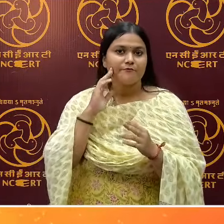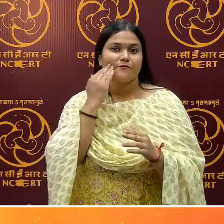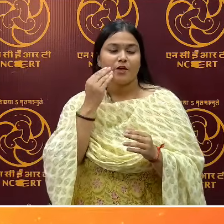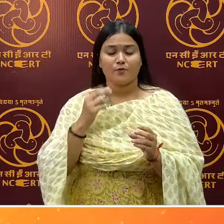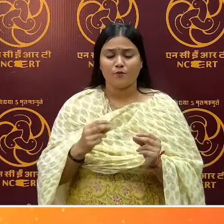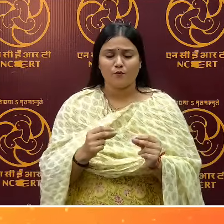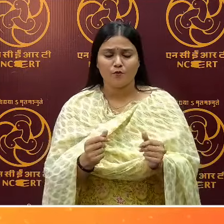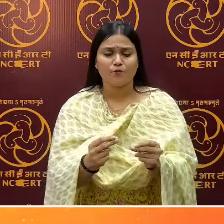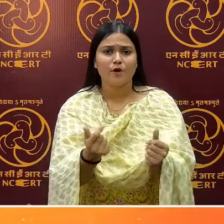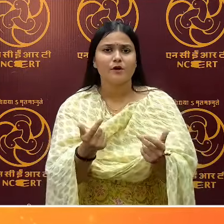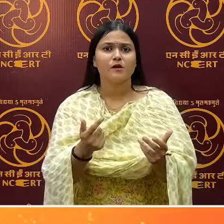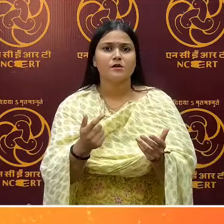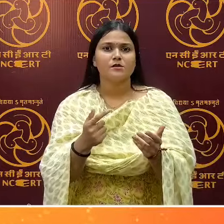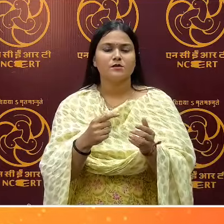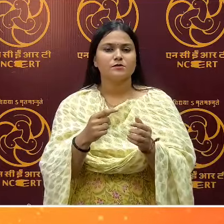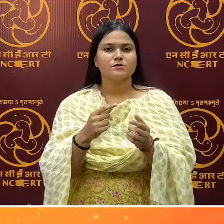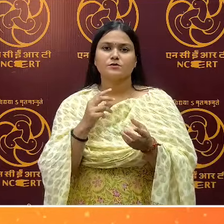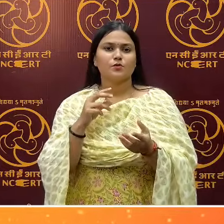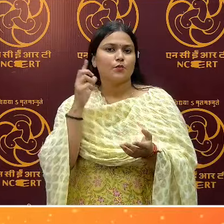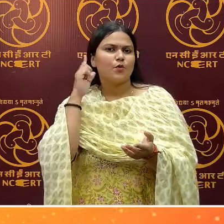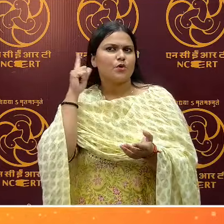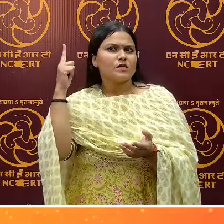there is less sound.